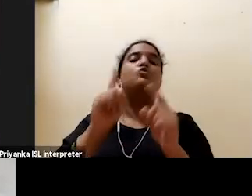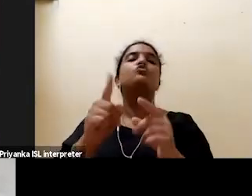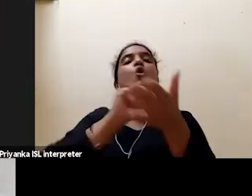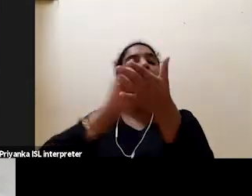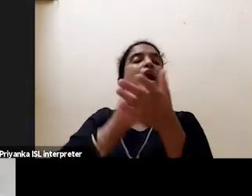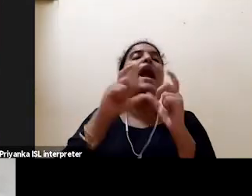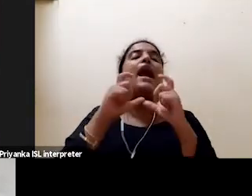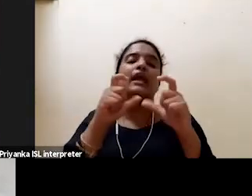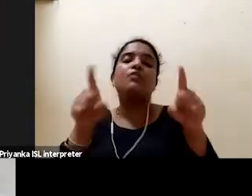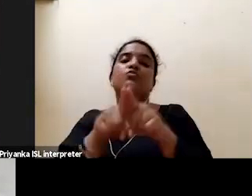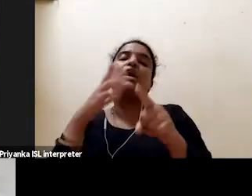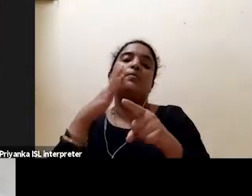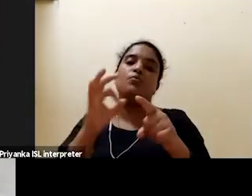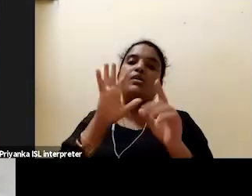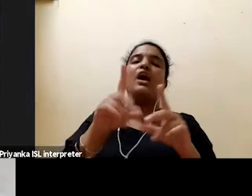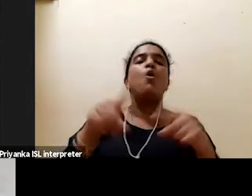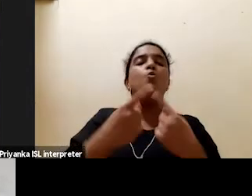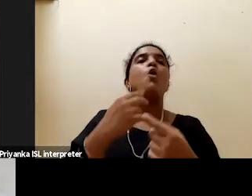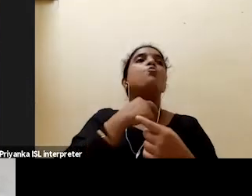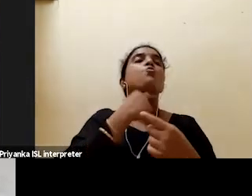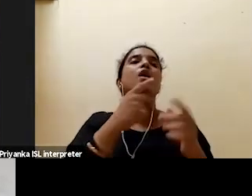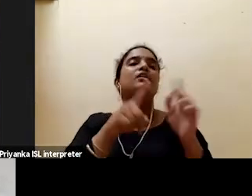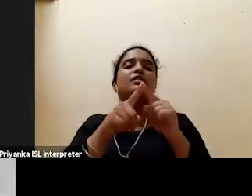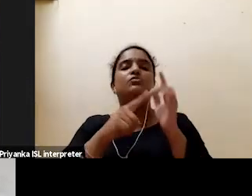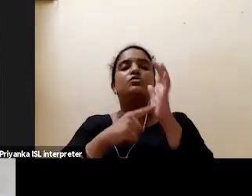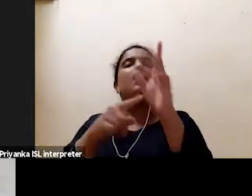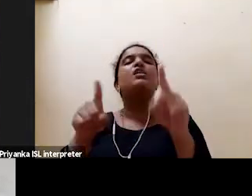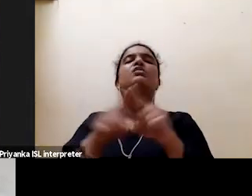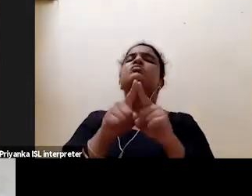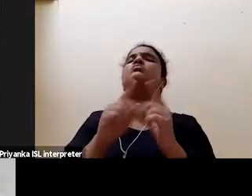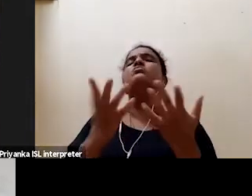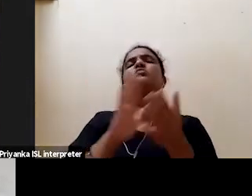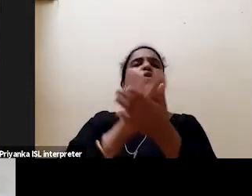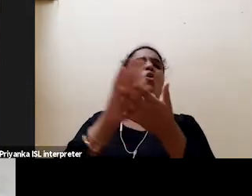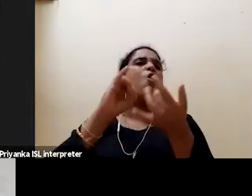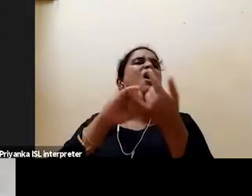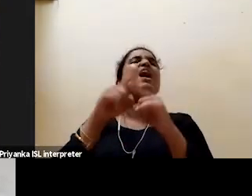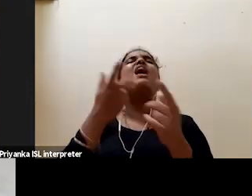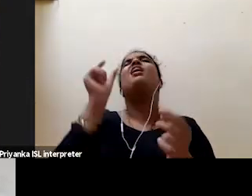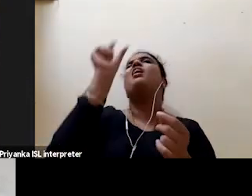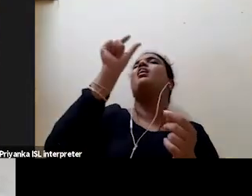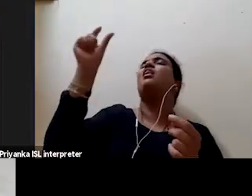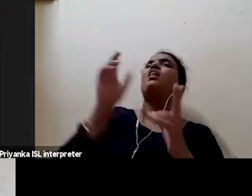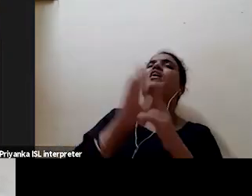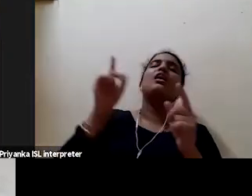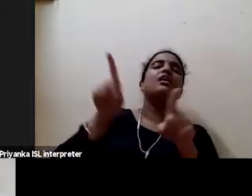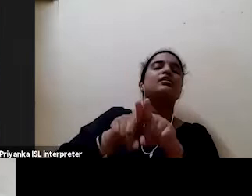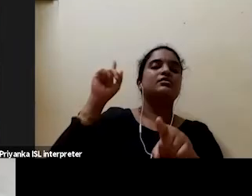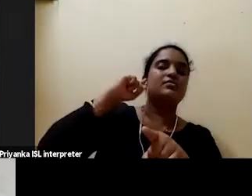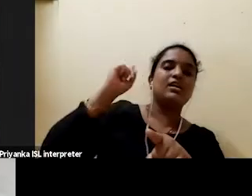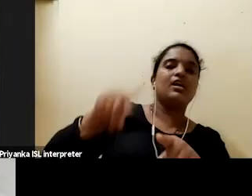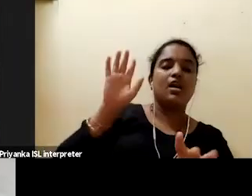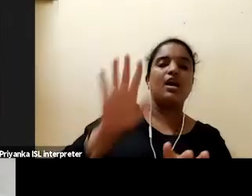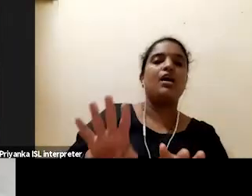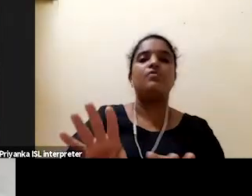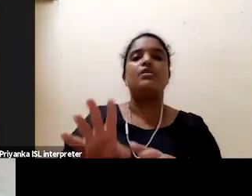to developing your voice. Otherwise, your post is just going to be a string of words, and it's never going to show